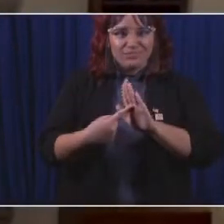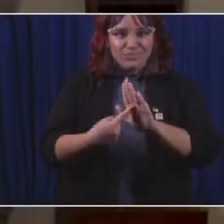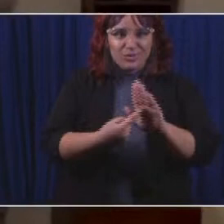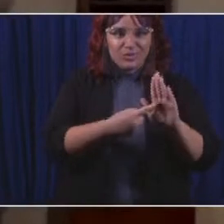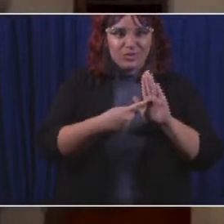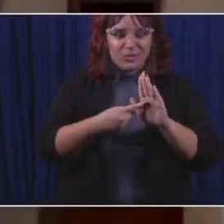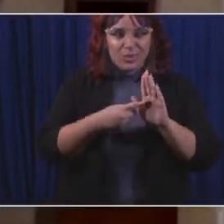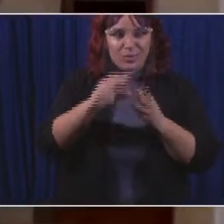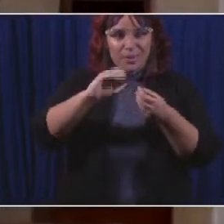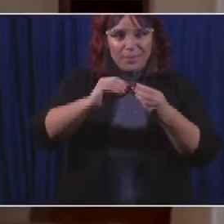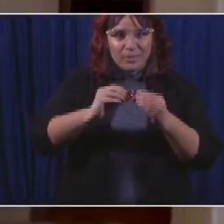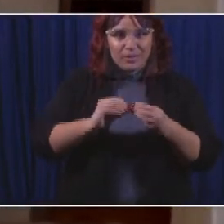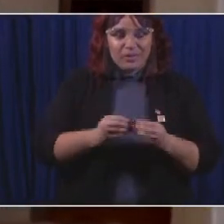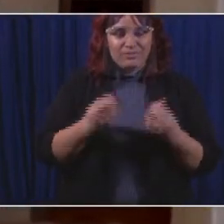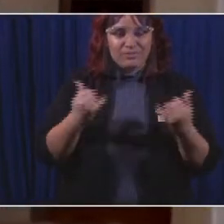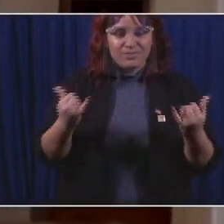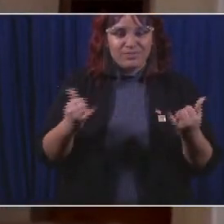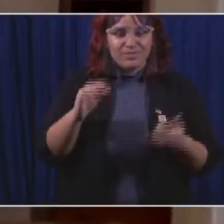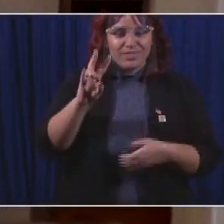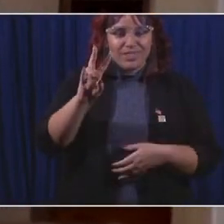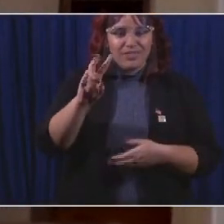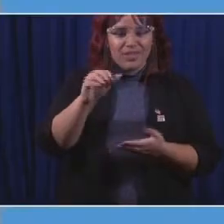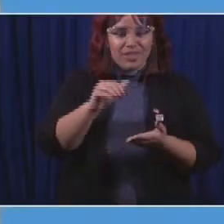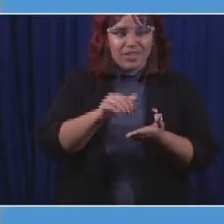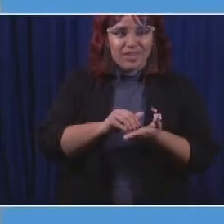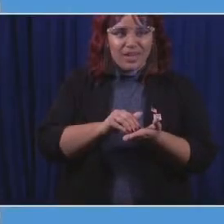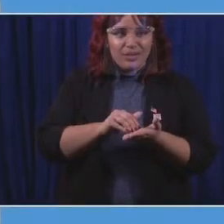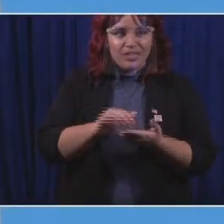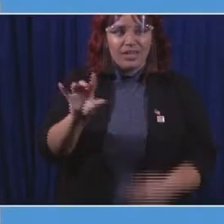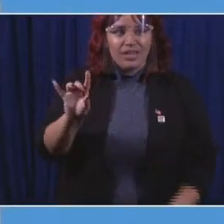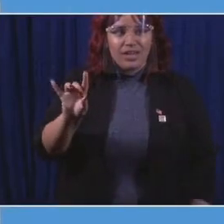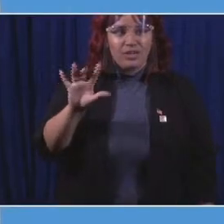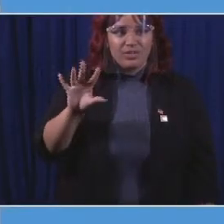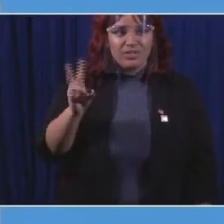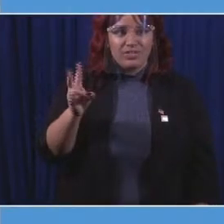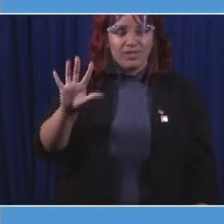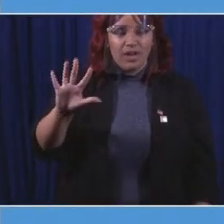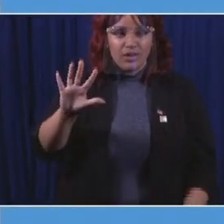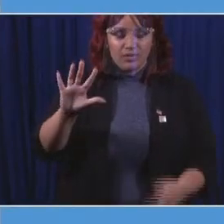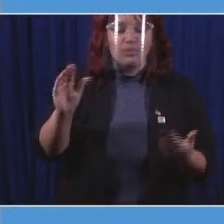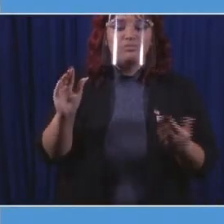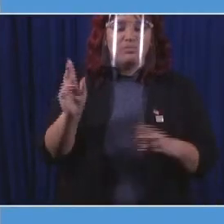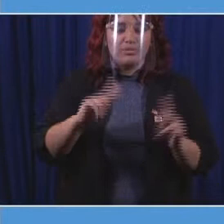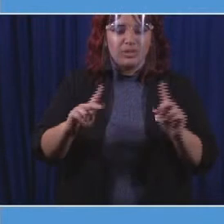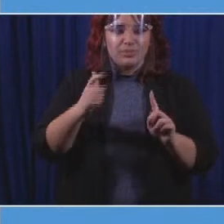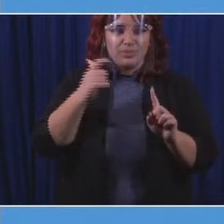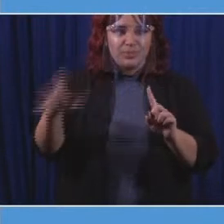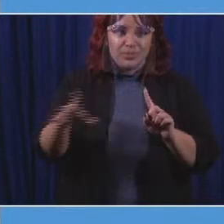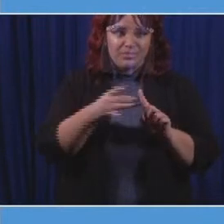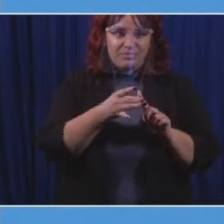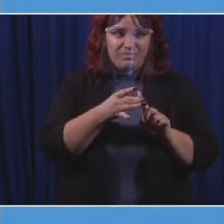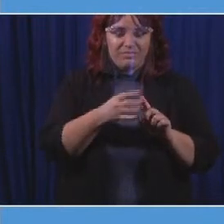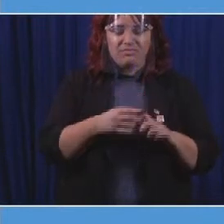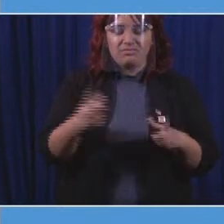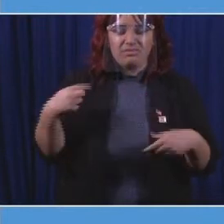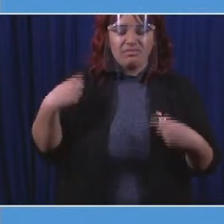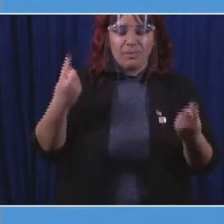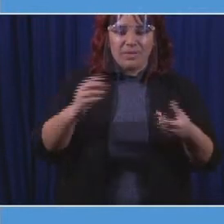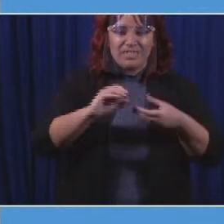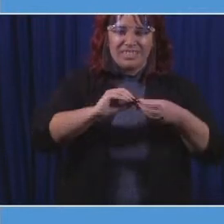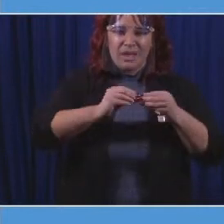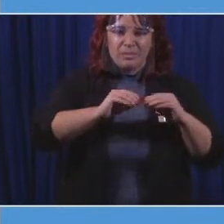Today we're reporting 7,875 new cases in Ohio. If you look at the trend for the past few